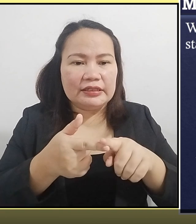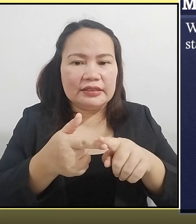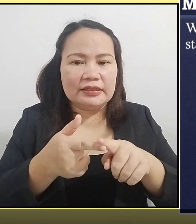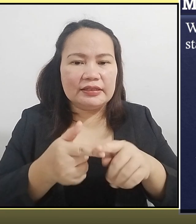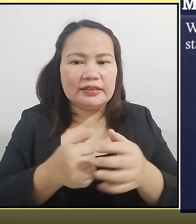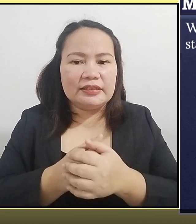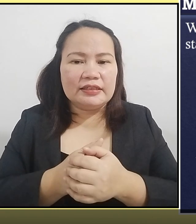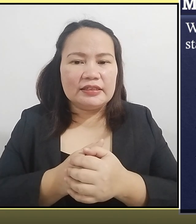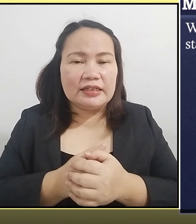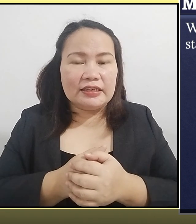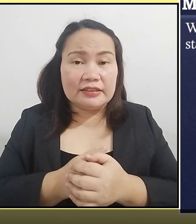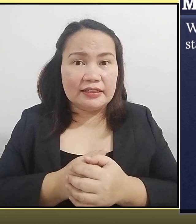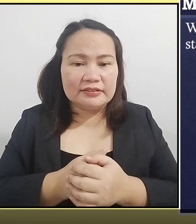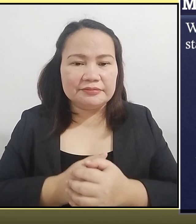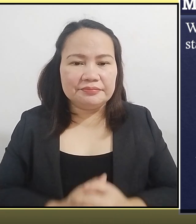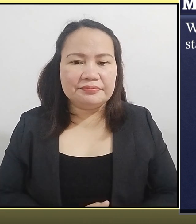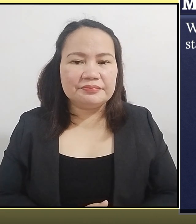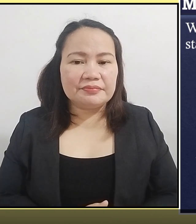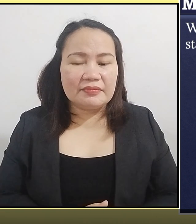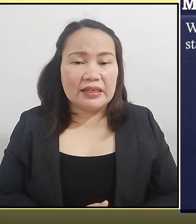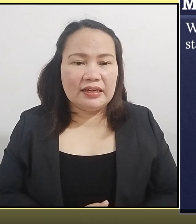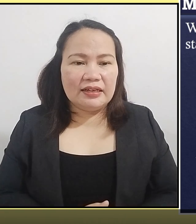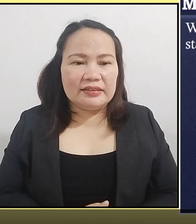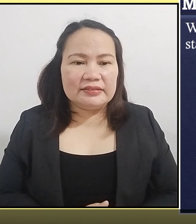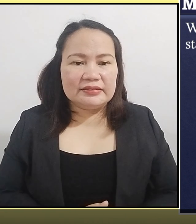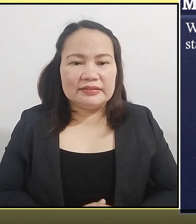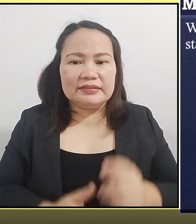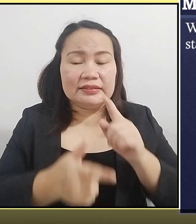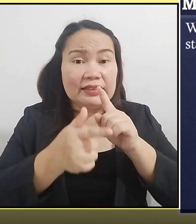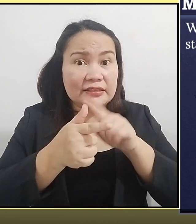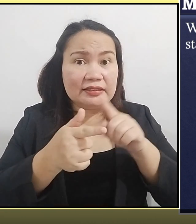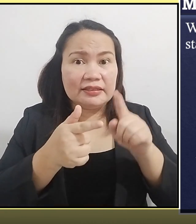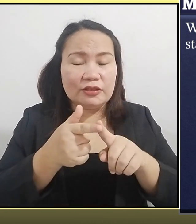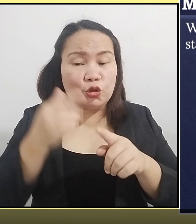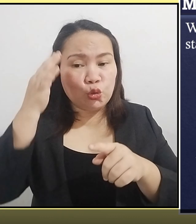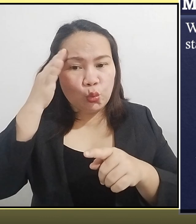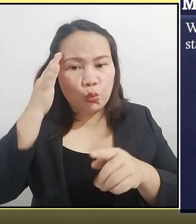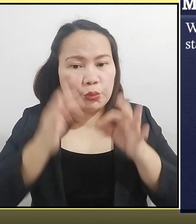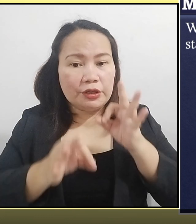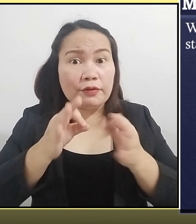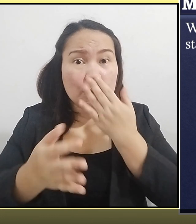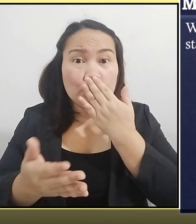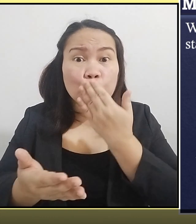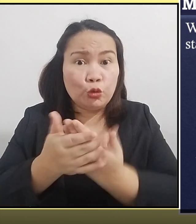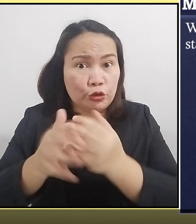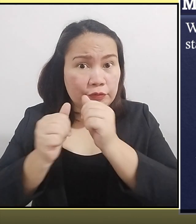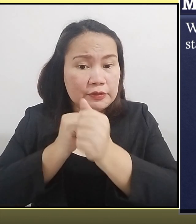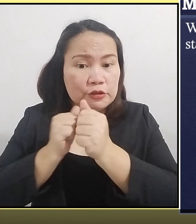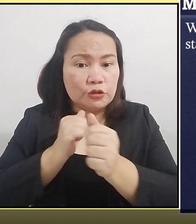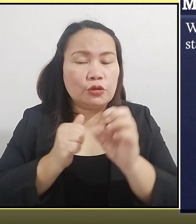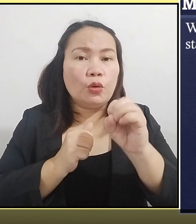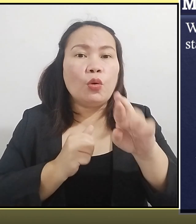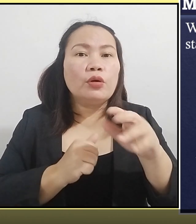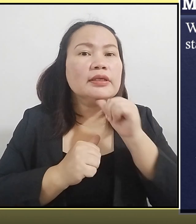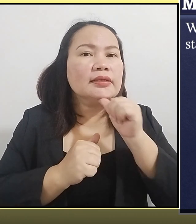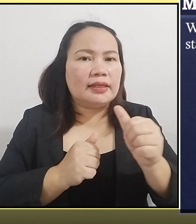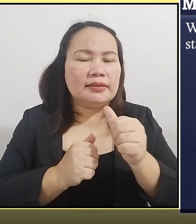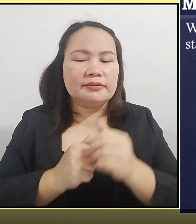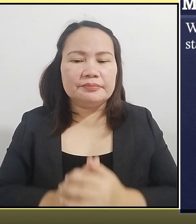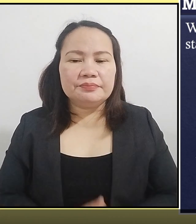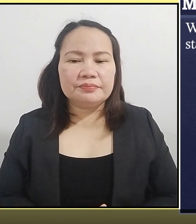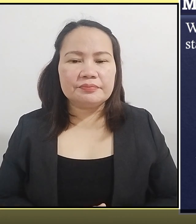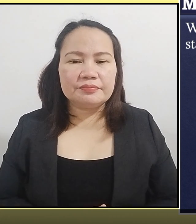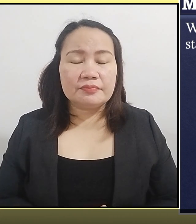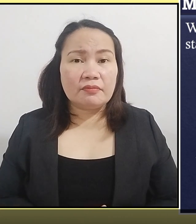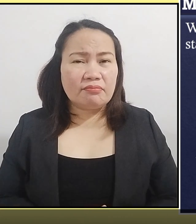or not. So, after writing the given statements into if-then form, identify natin kung good definition ba siya